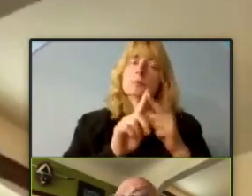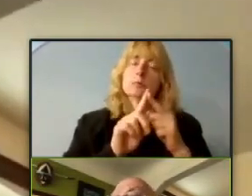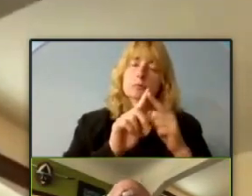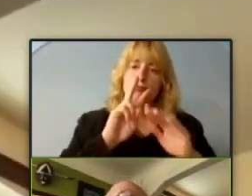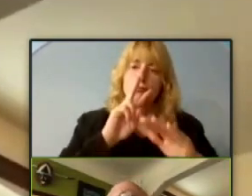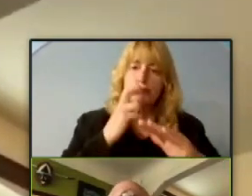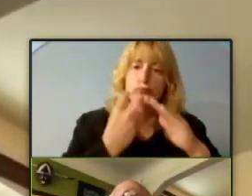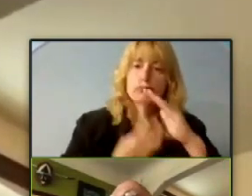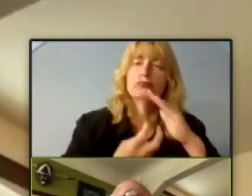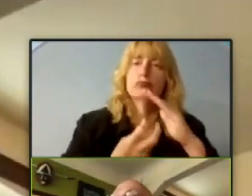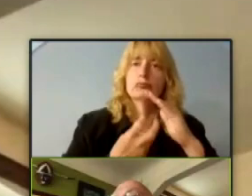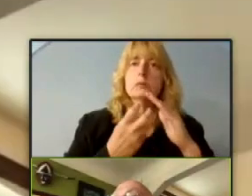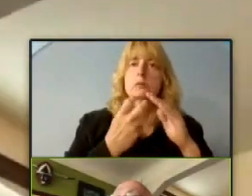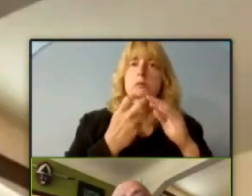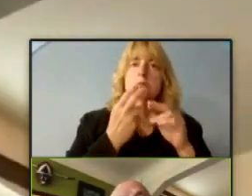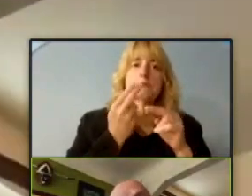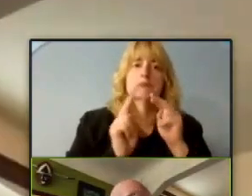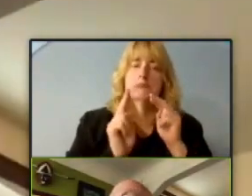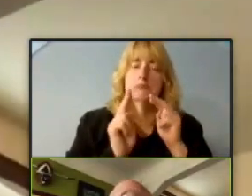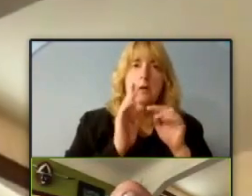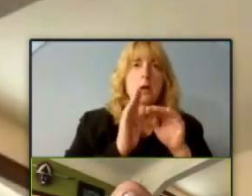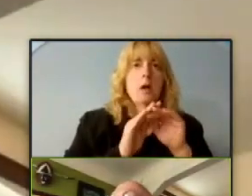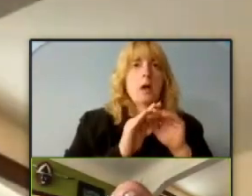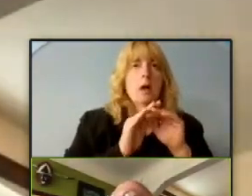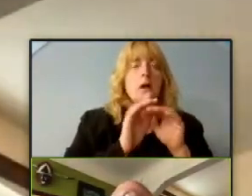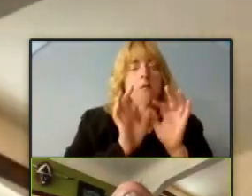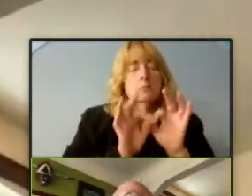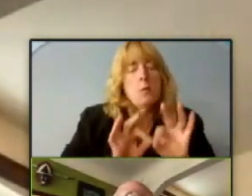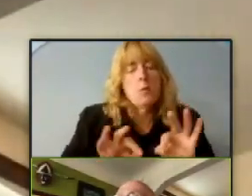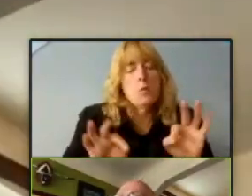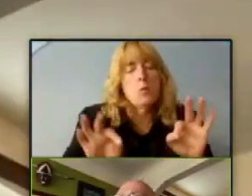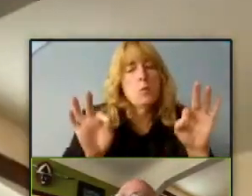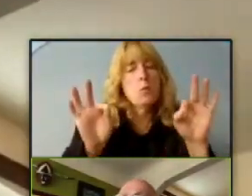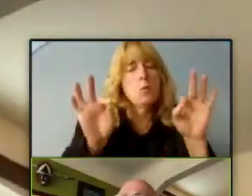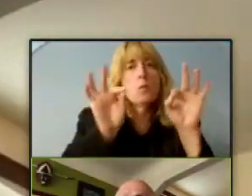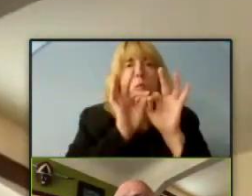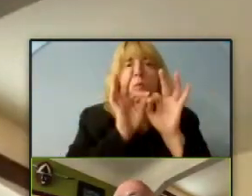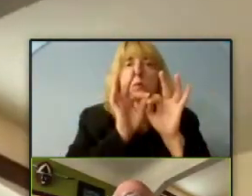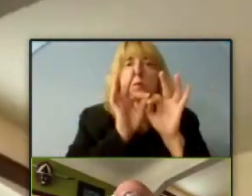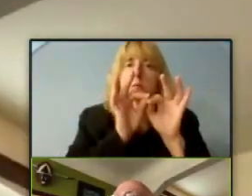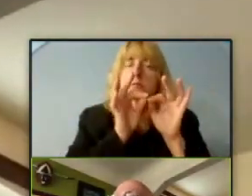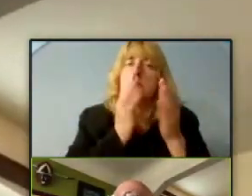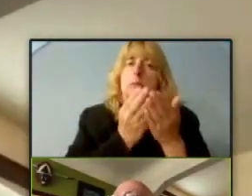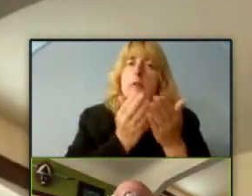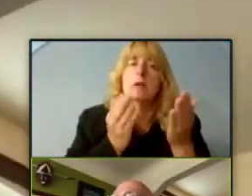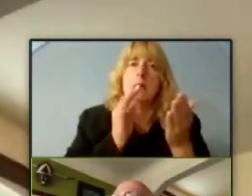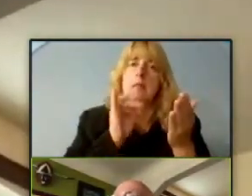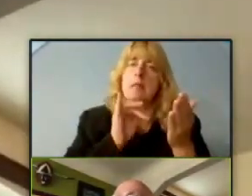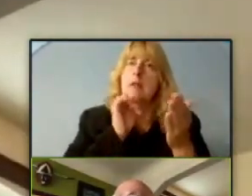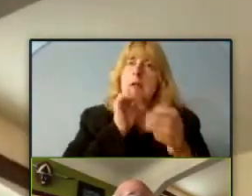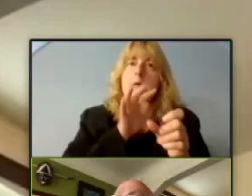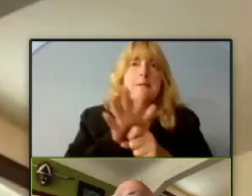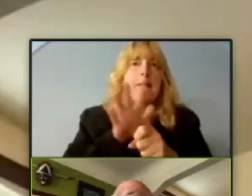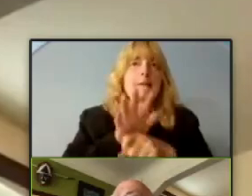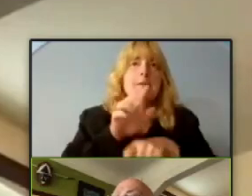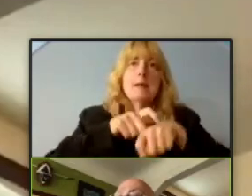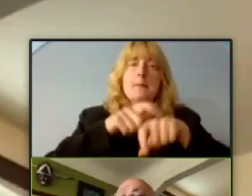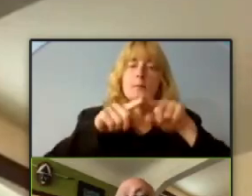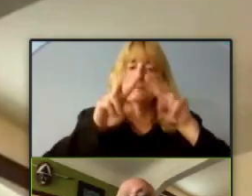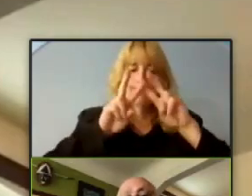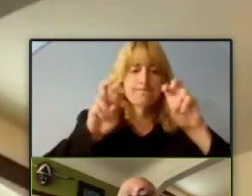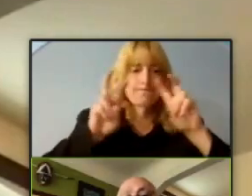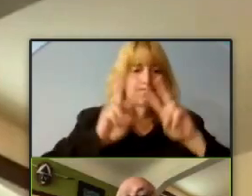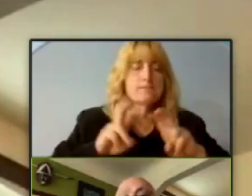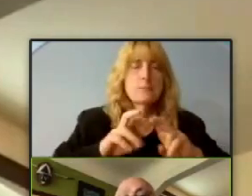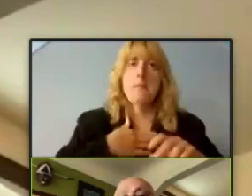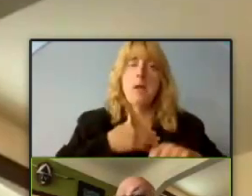which most do not take adequate time to explore. My work these past few decades has been guided by the belief that what